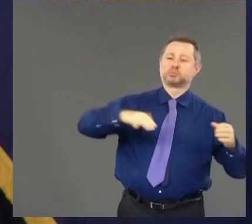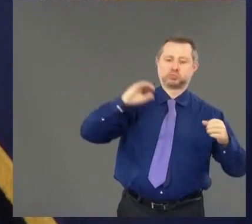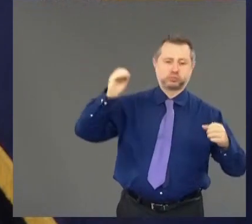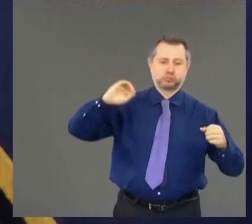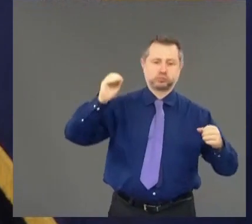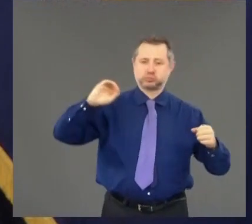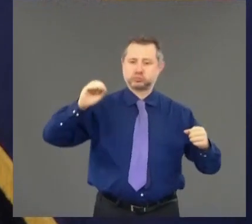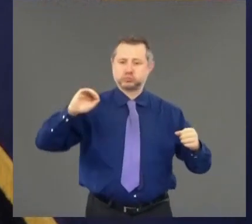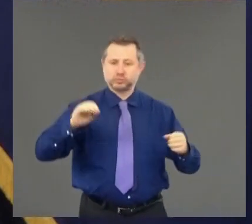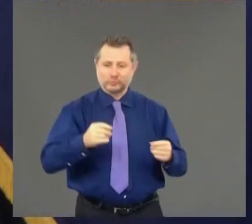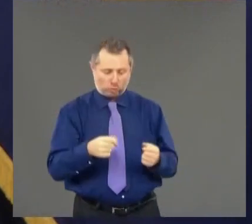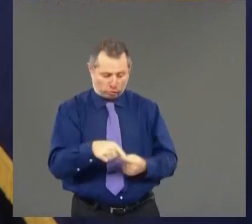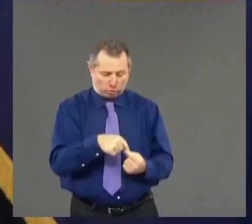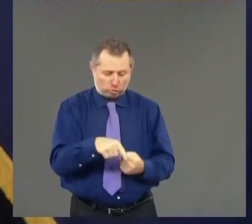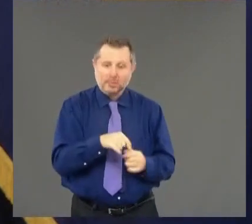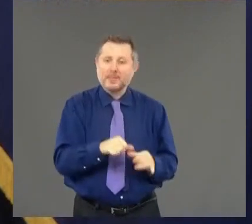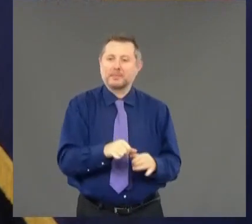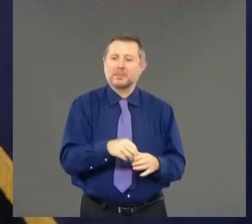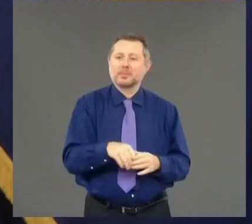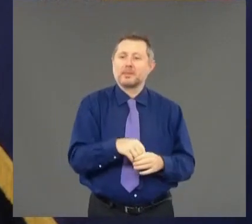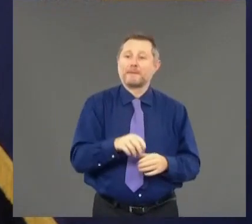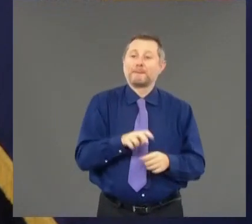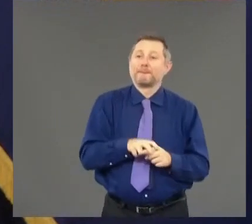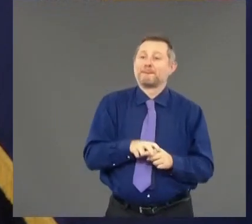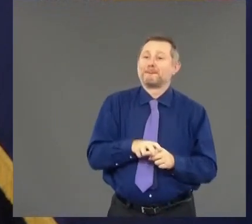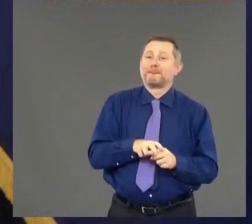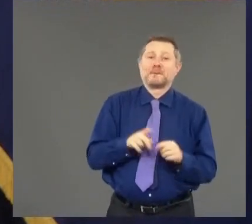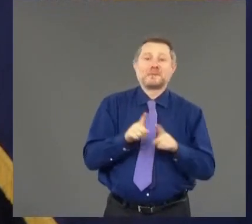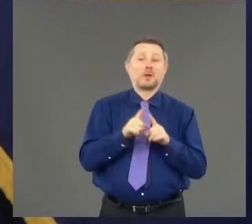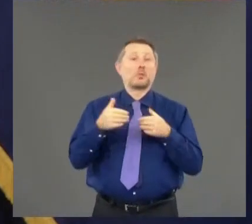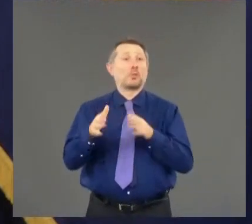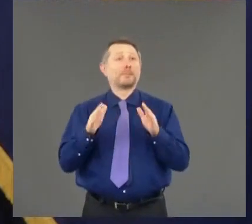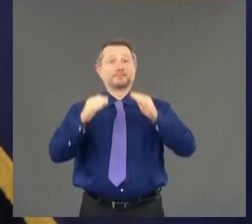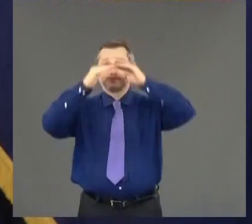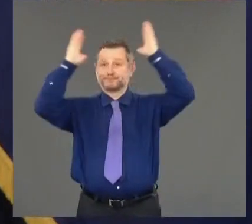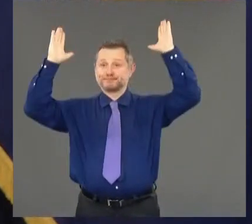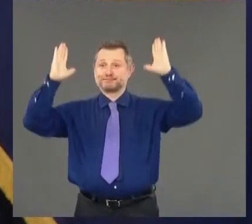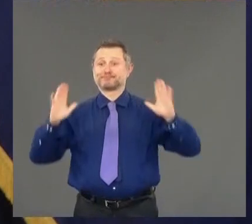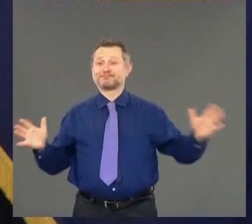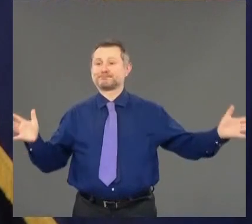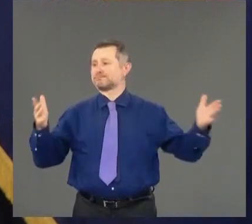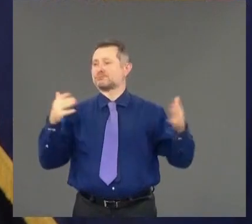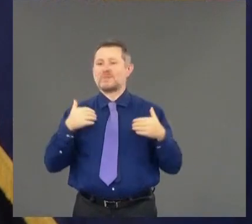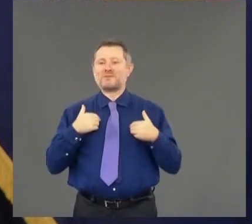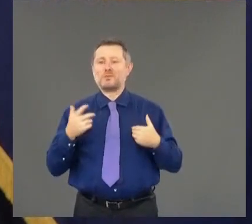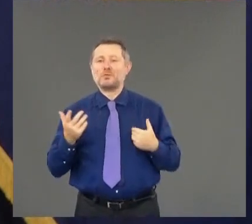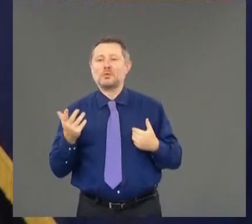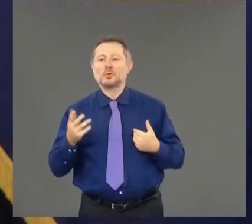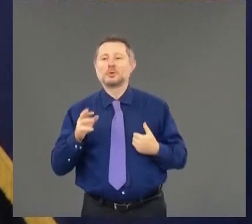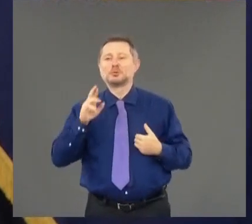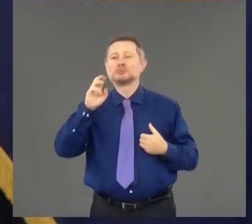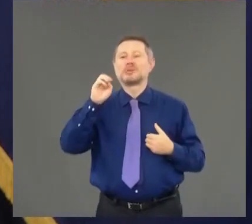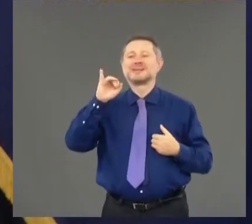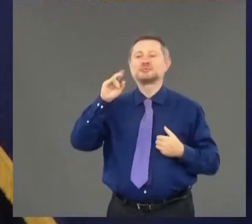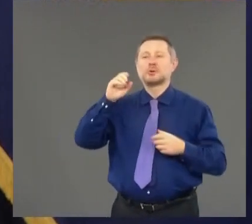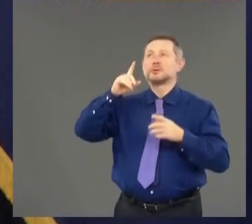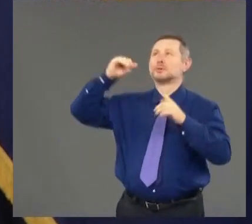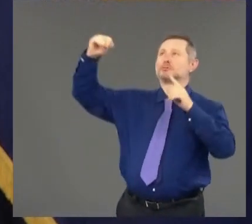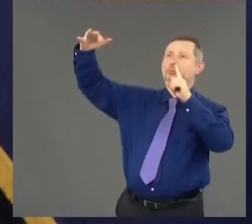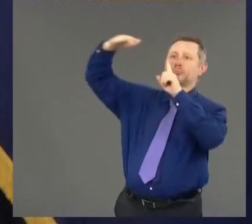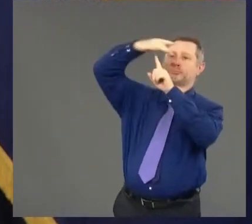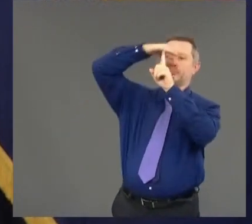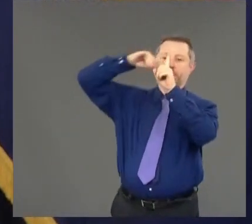by definition. If you are indoors, you have recirculated air. That's true for